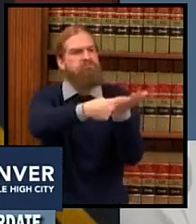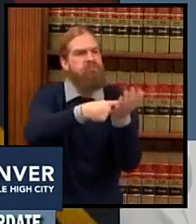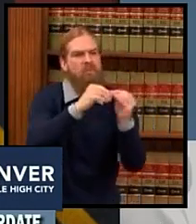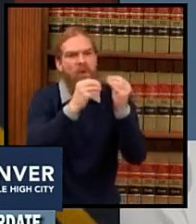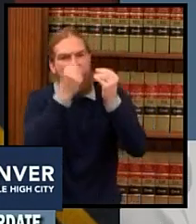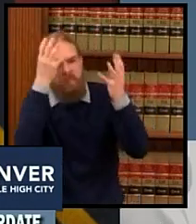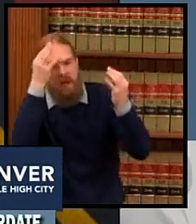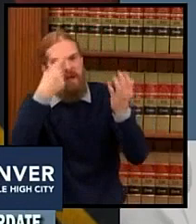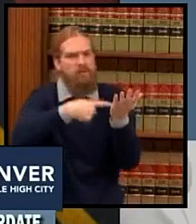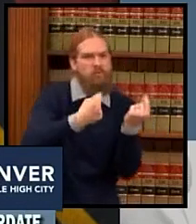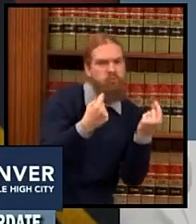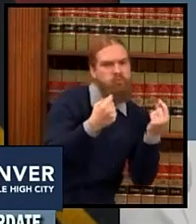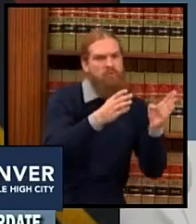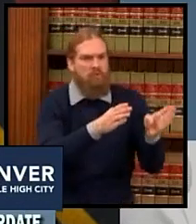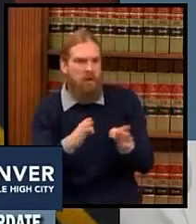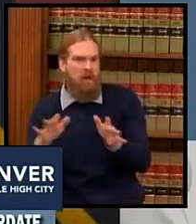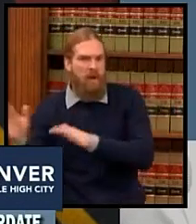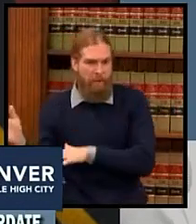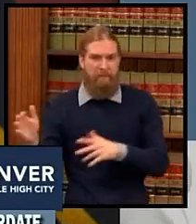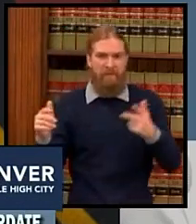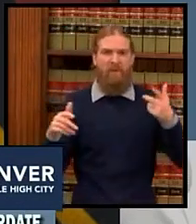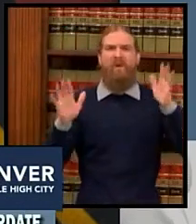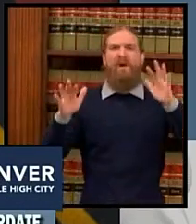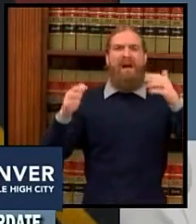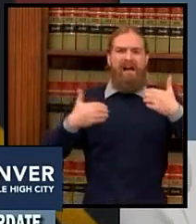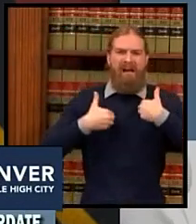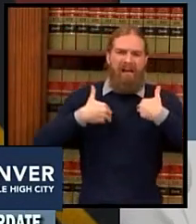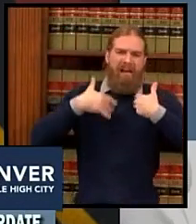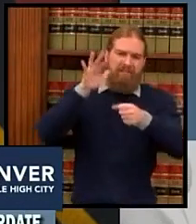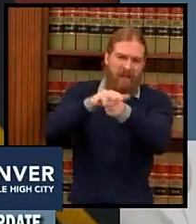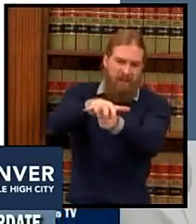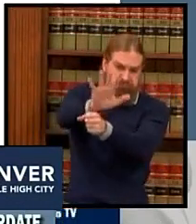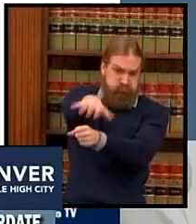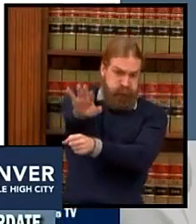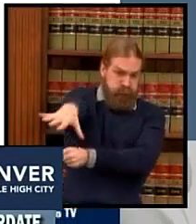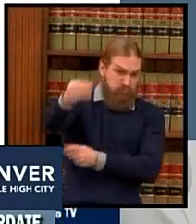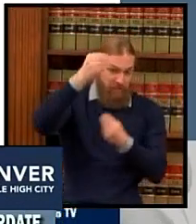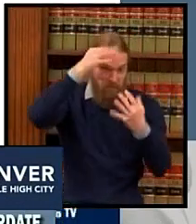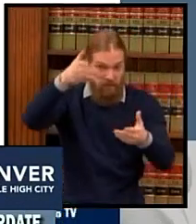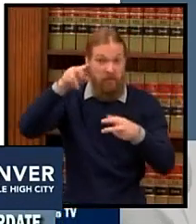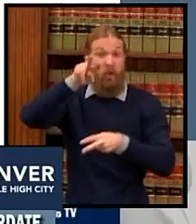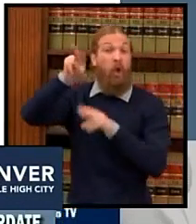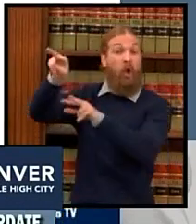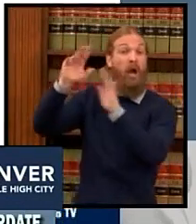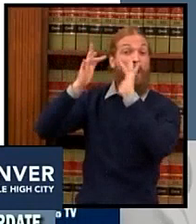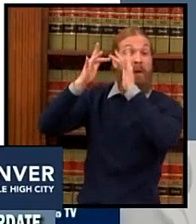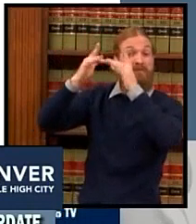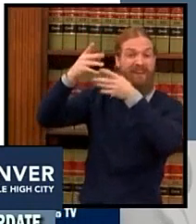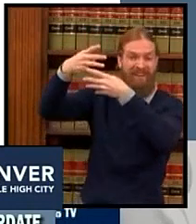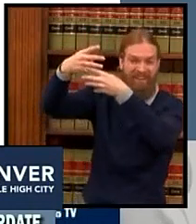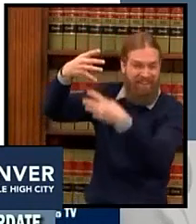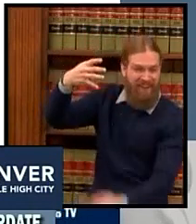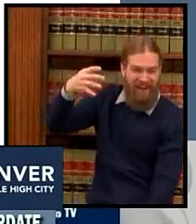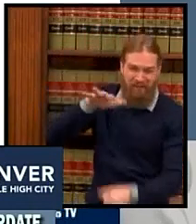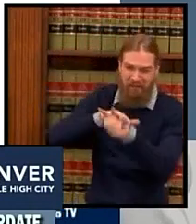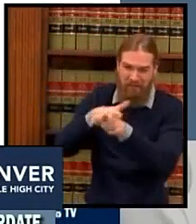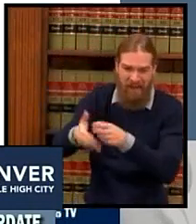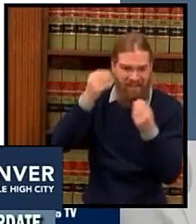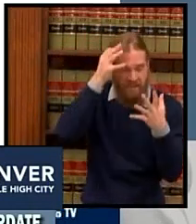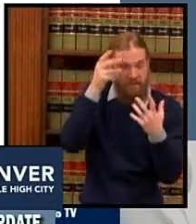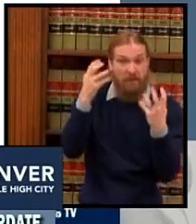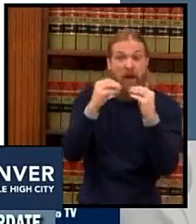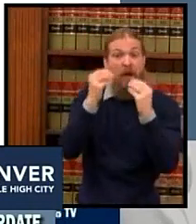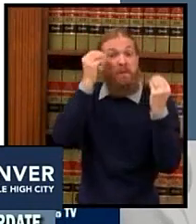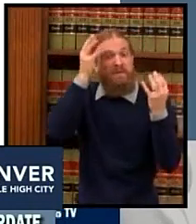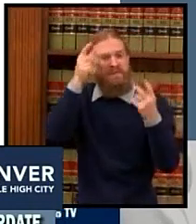of information on the city's website. So please reach out with questions. I would